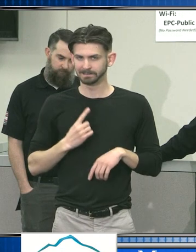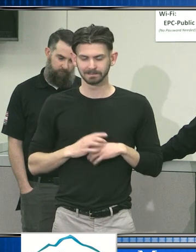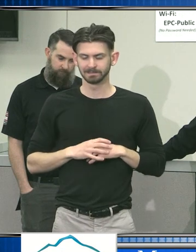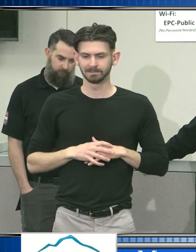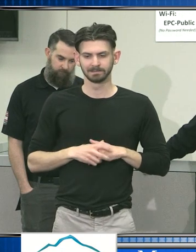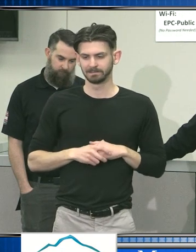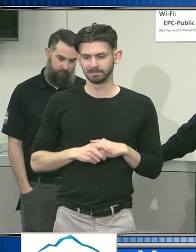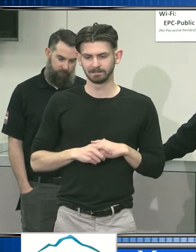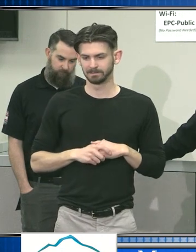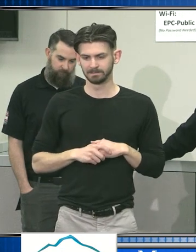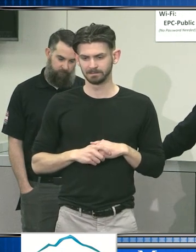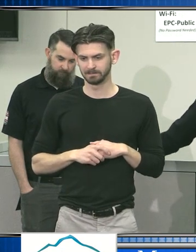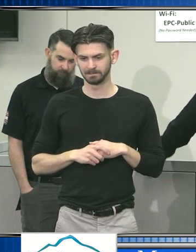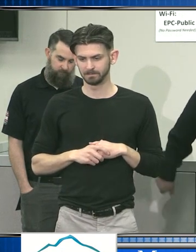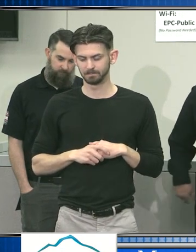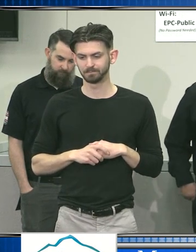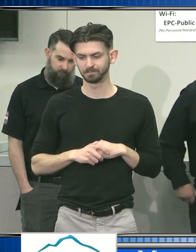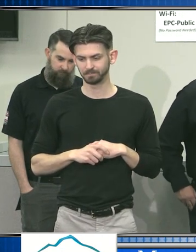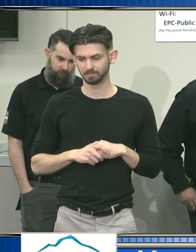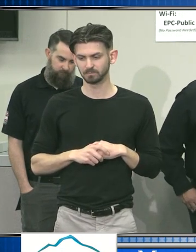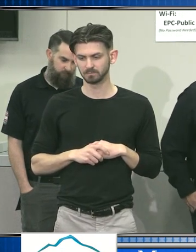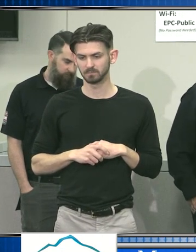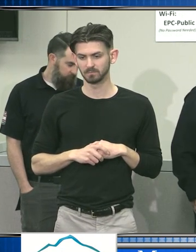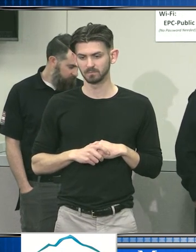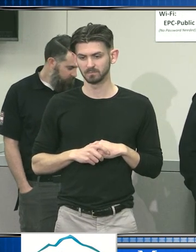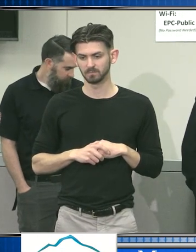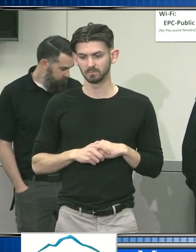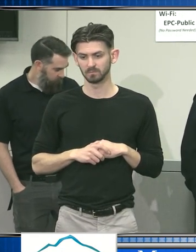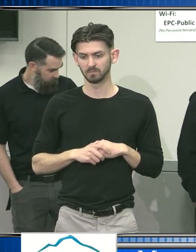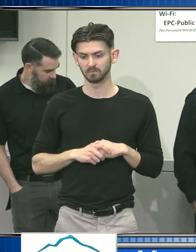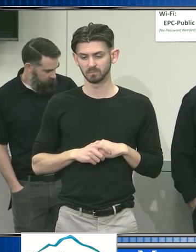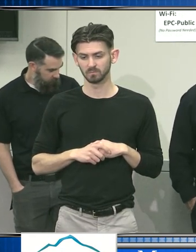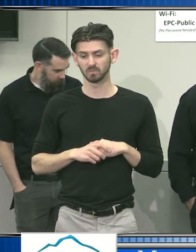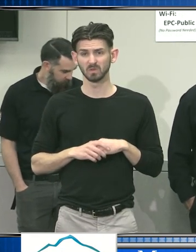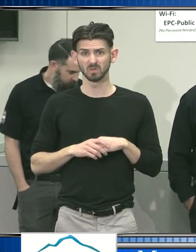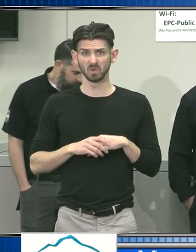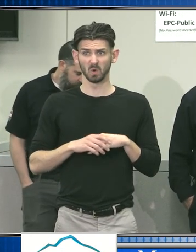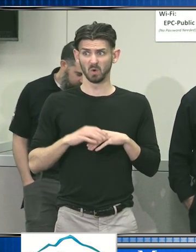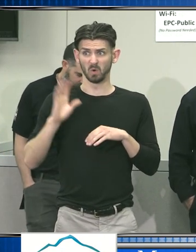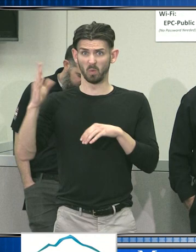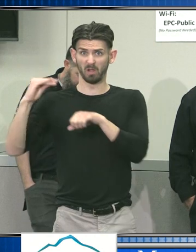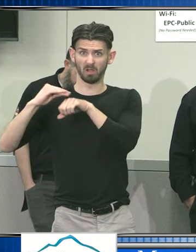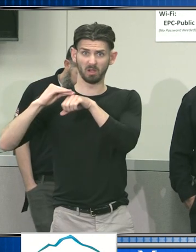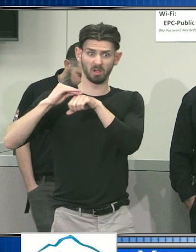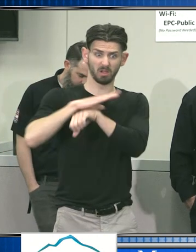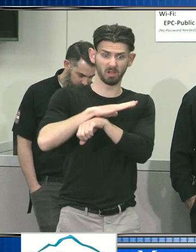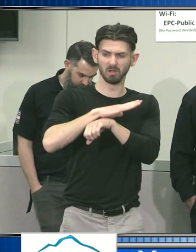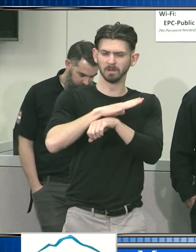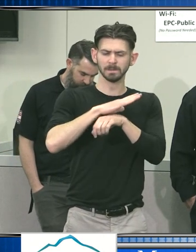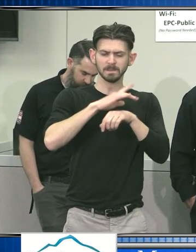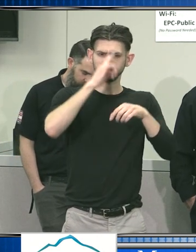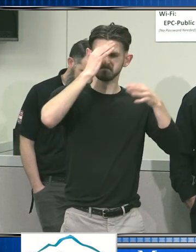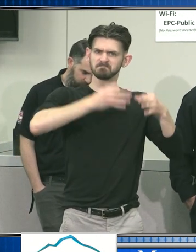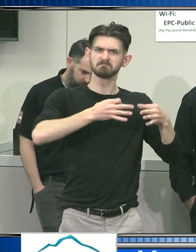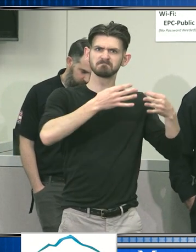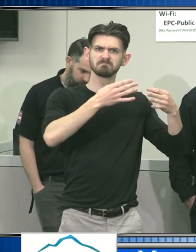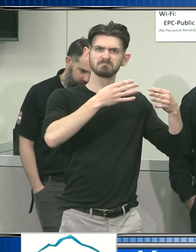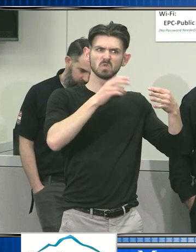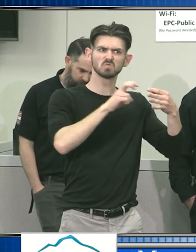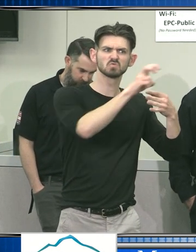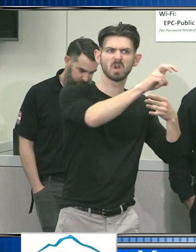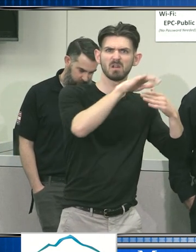of that being a precursor to anything that the city of Colorado Springs might do with our park system, I would